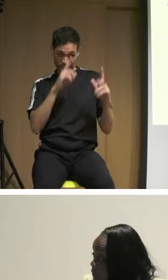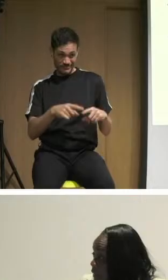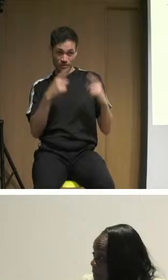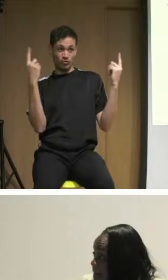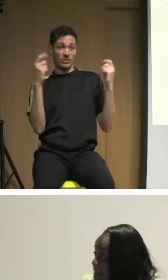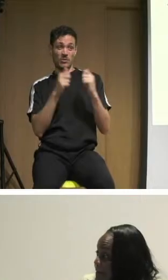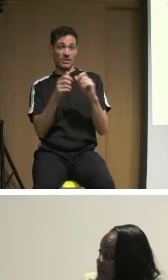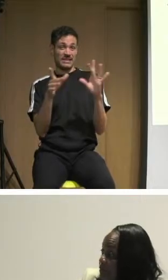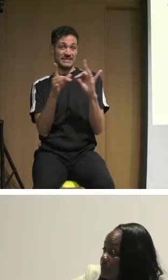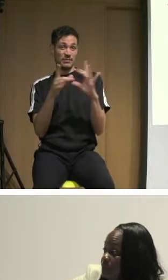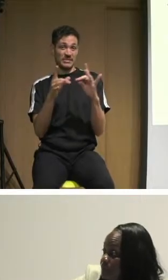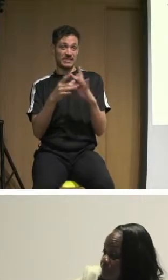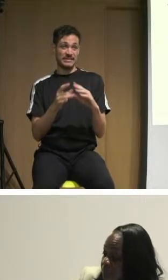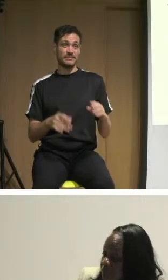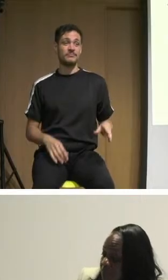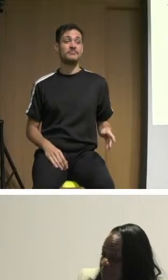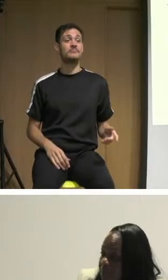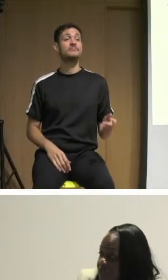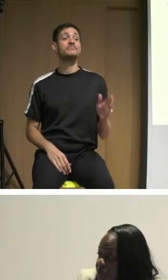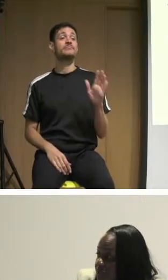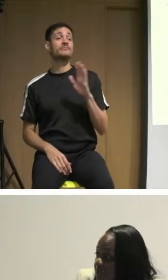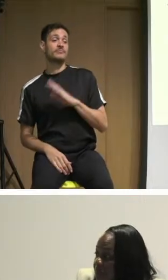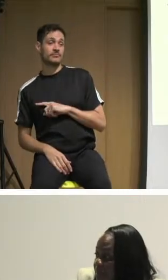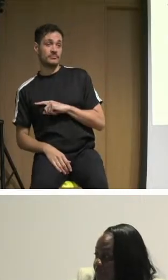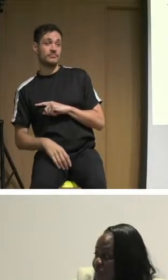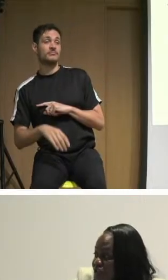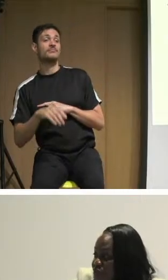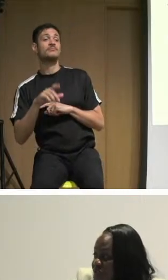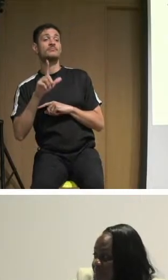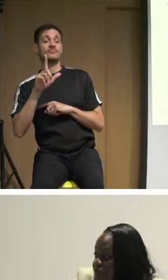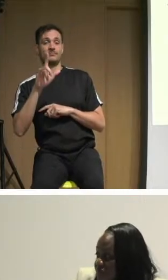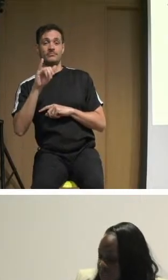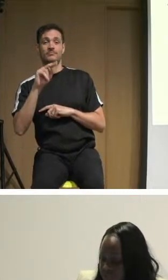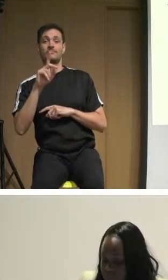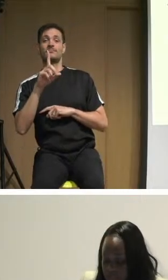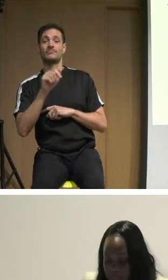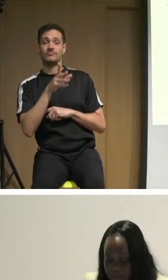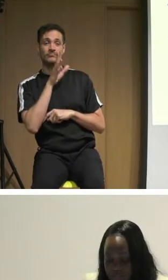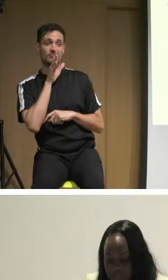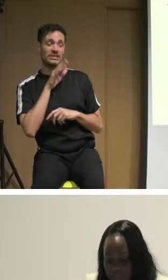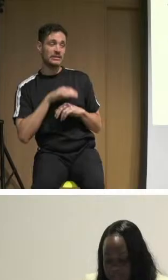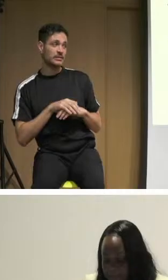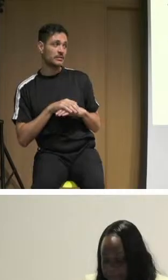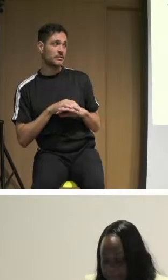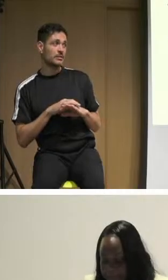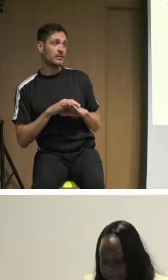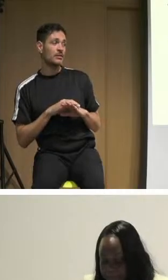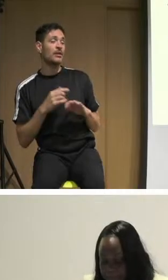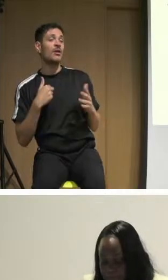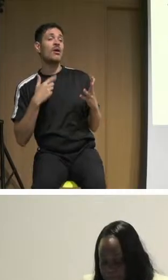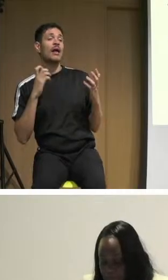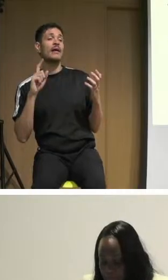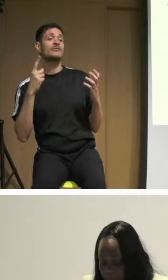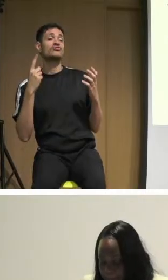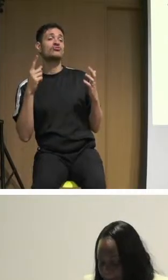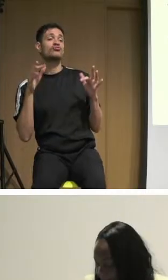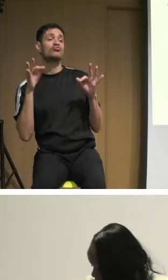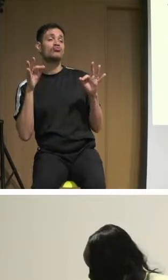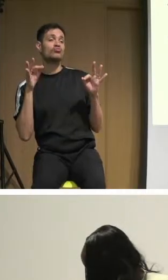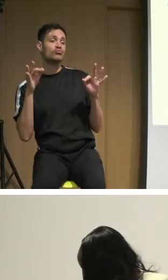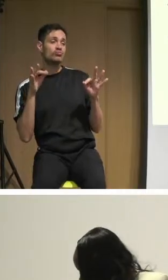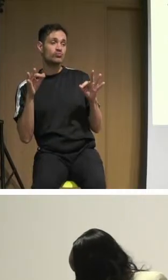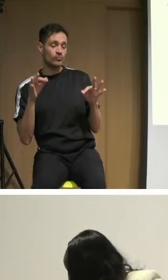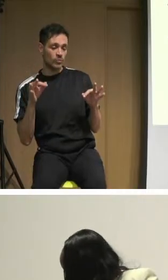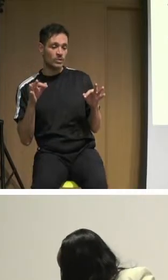Well, Commissioner Terrence Reed, I Maybe we just should wanted do to some weigh, introductions. I apologize. I just wanted to weigh in. I agree